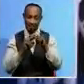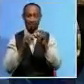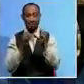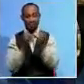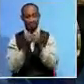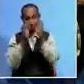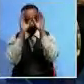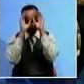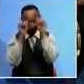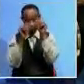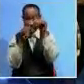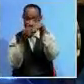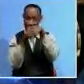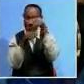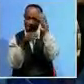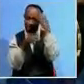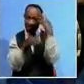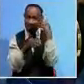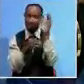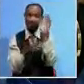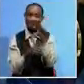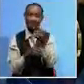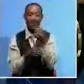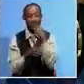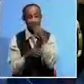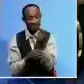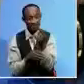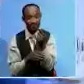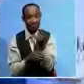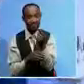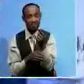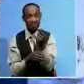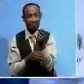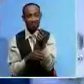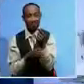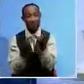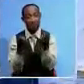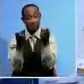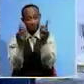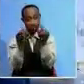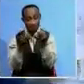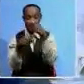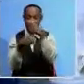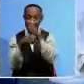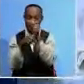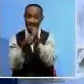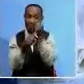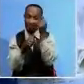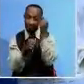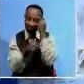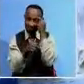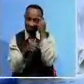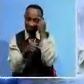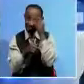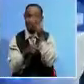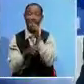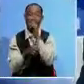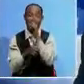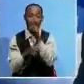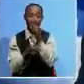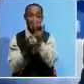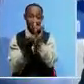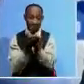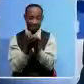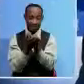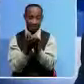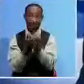in his office, and he told me something. When we form government, he was very sure at that point that